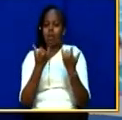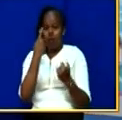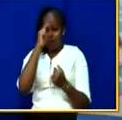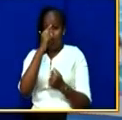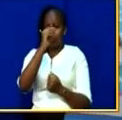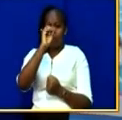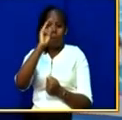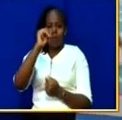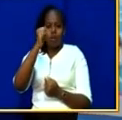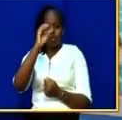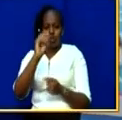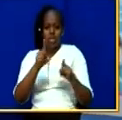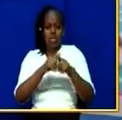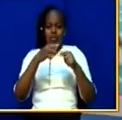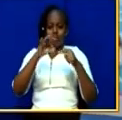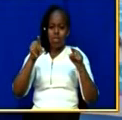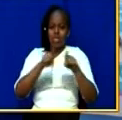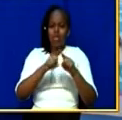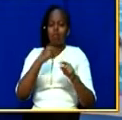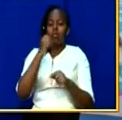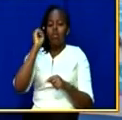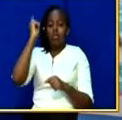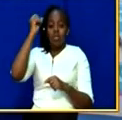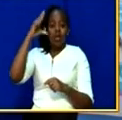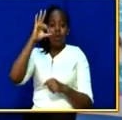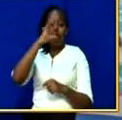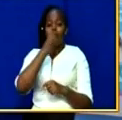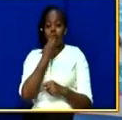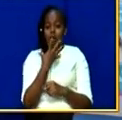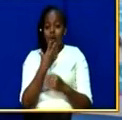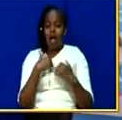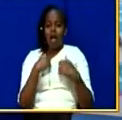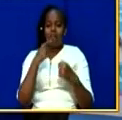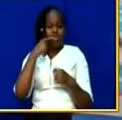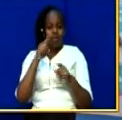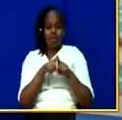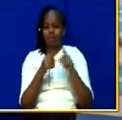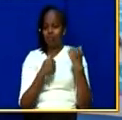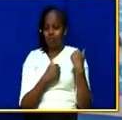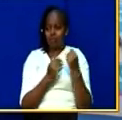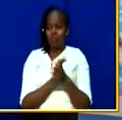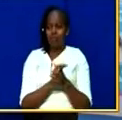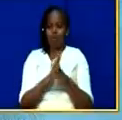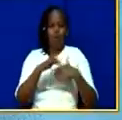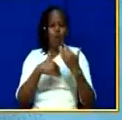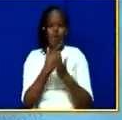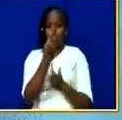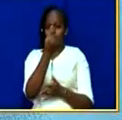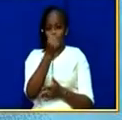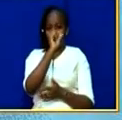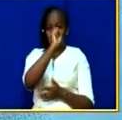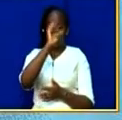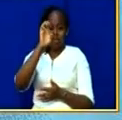the tomatoes, spinach, sunflower, there you have for carrots. You can see Okay. now, So there we have carrot these